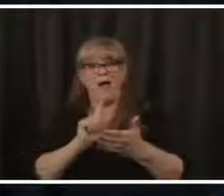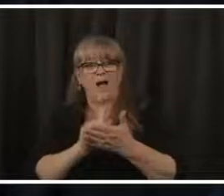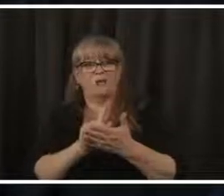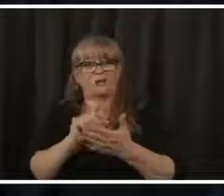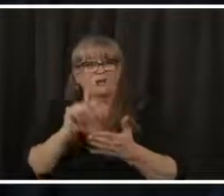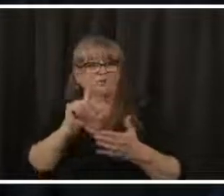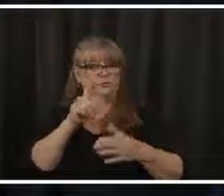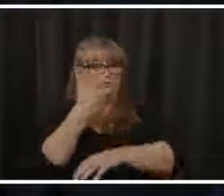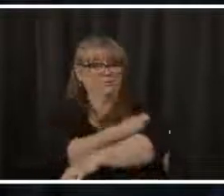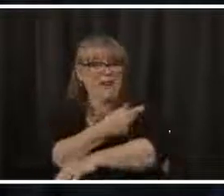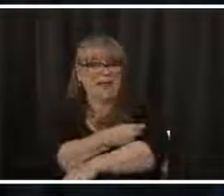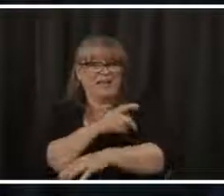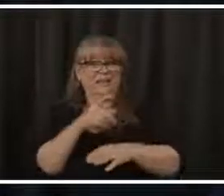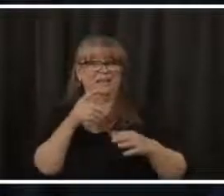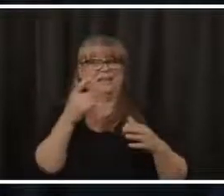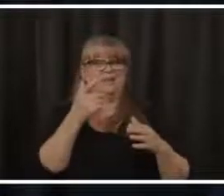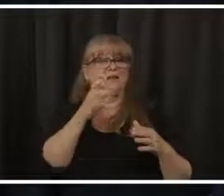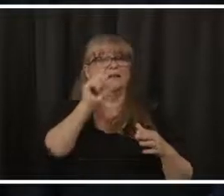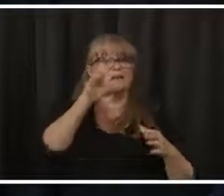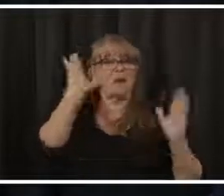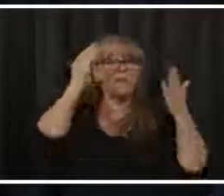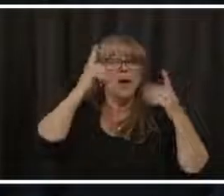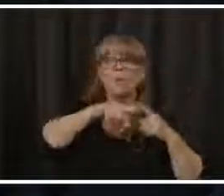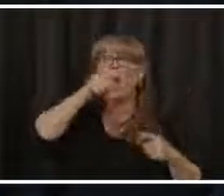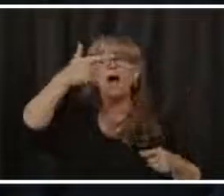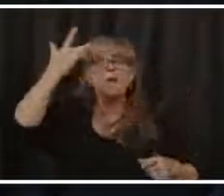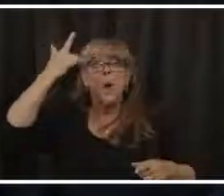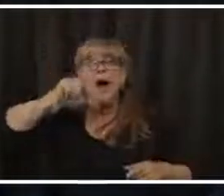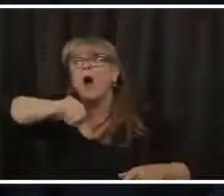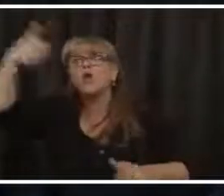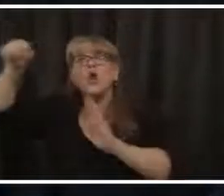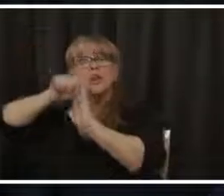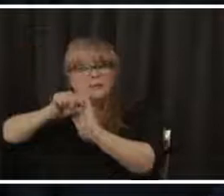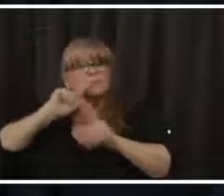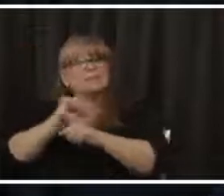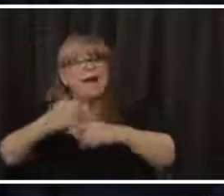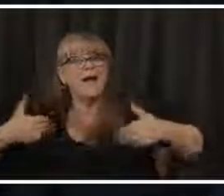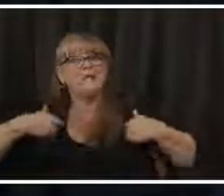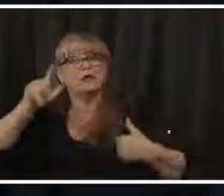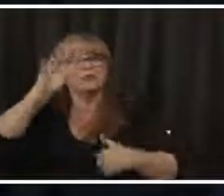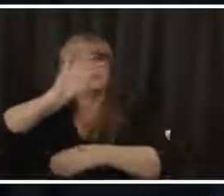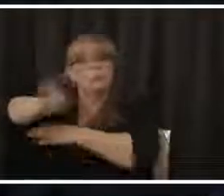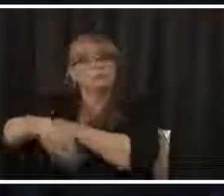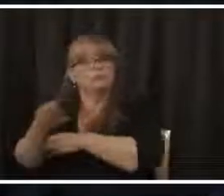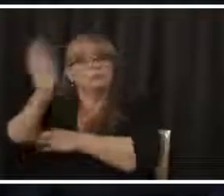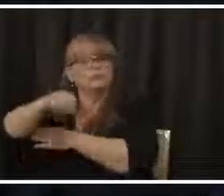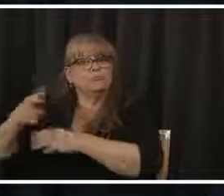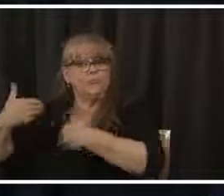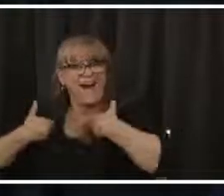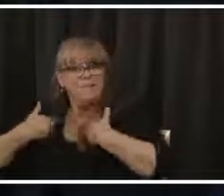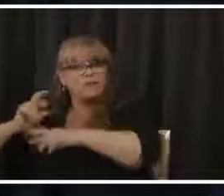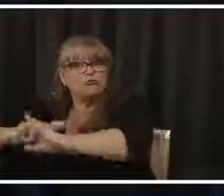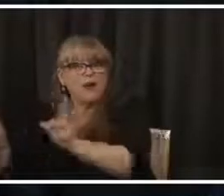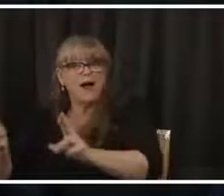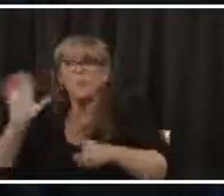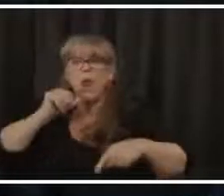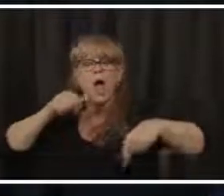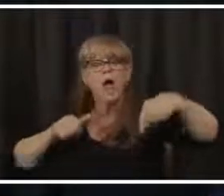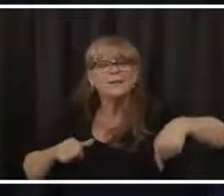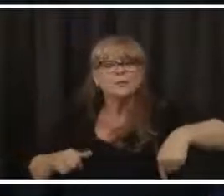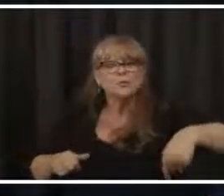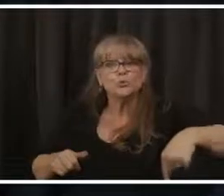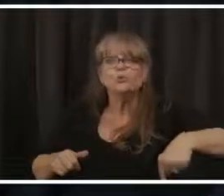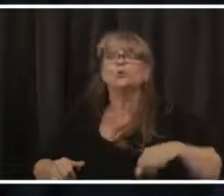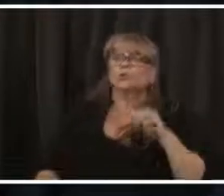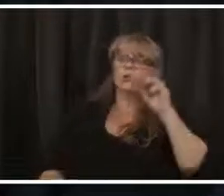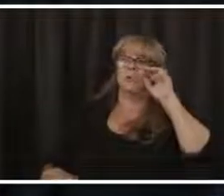other states where it'd be open all day long for anybody who has any. Well, I mean, if there's interest, if there's people that want to get vaccinated at 3 or 4 in